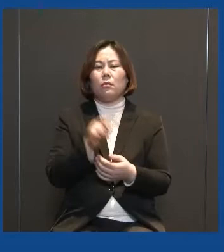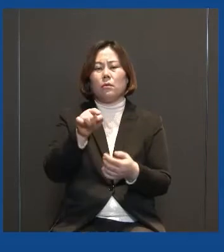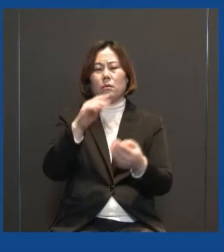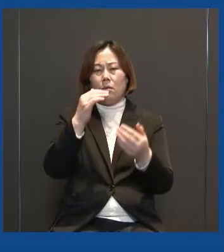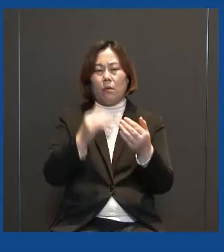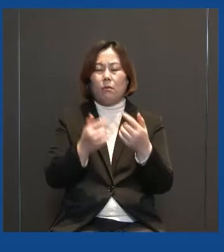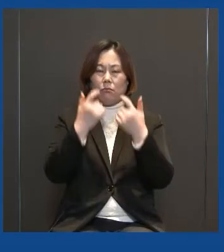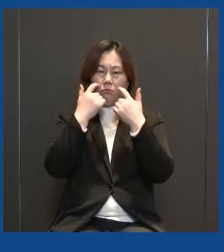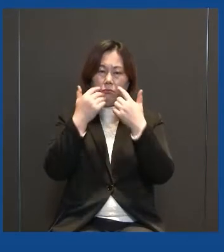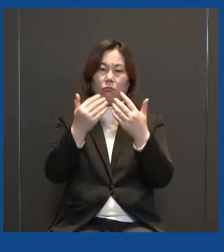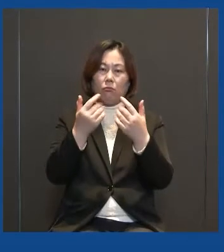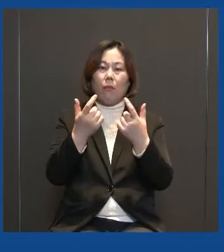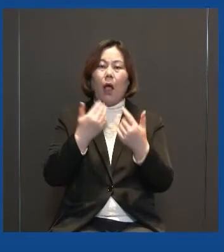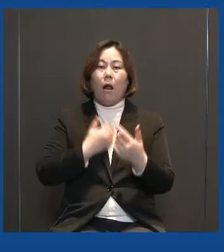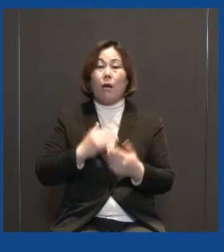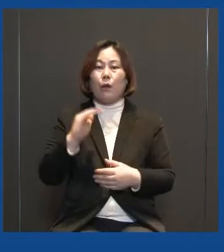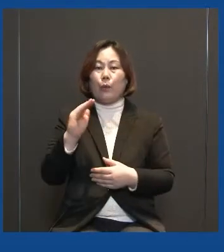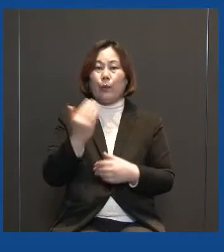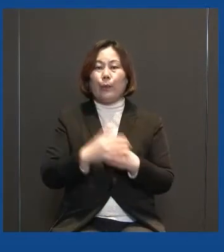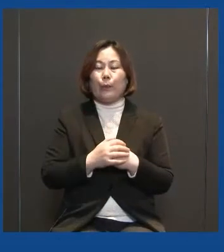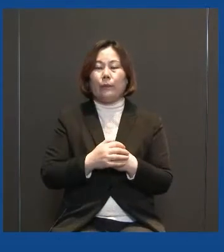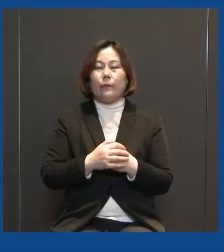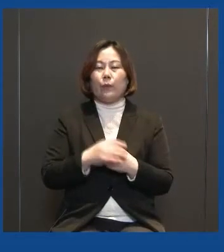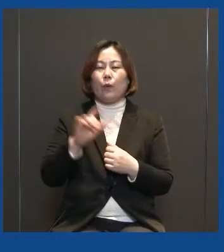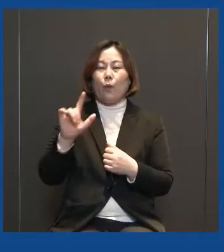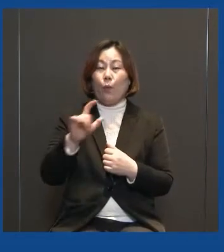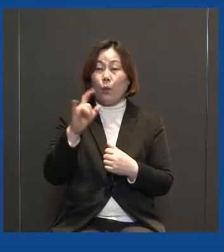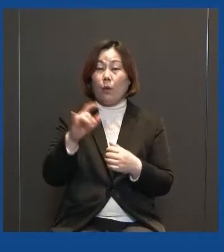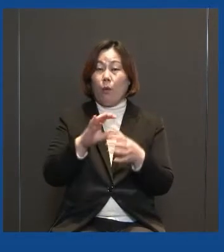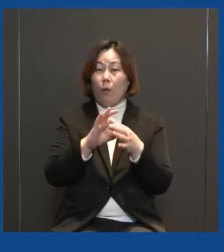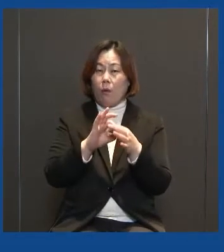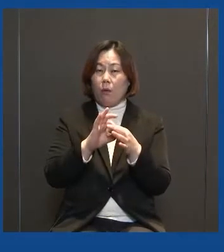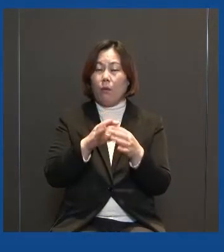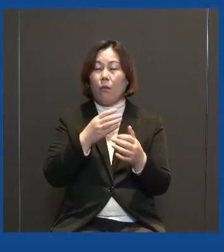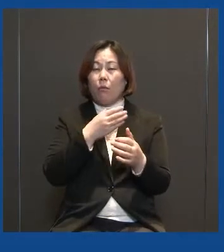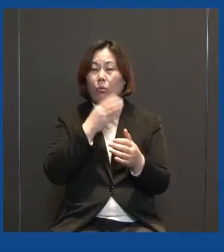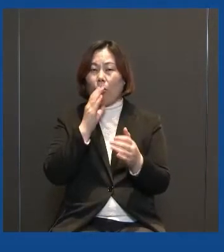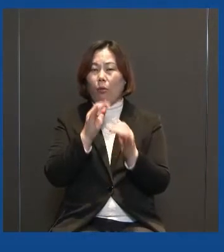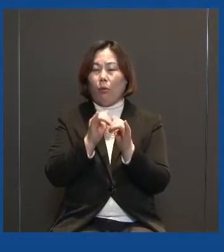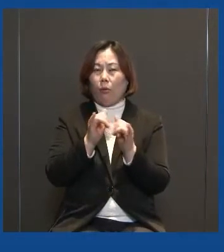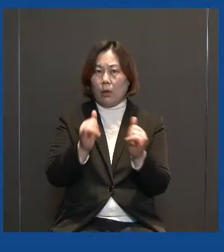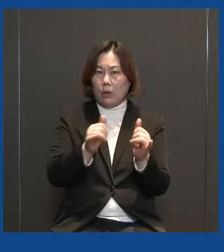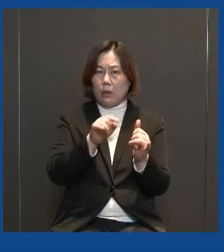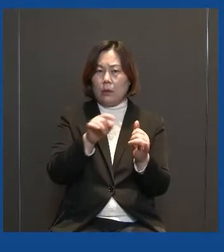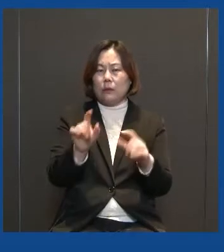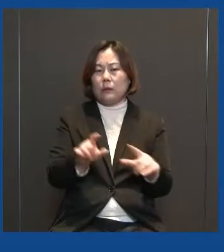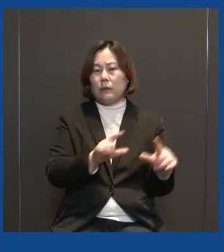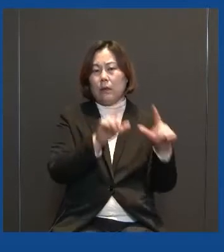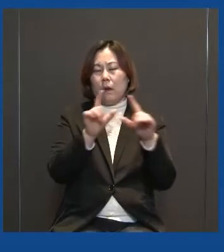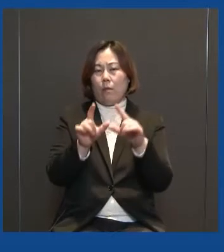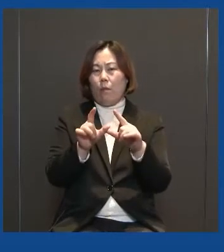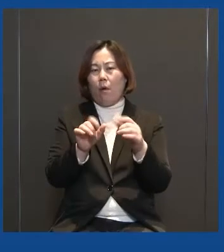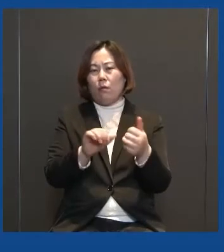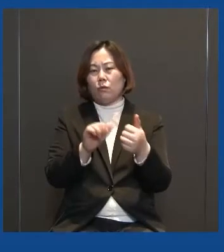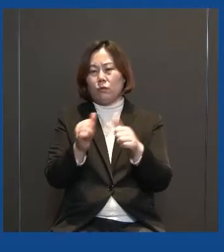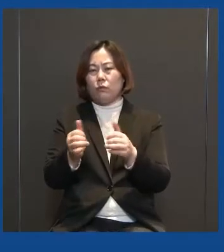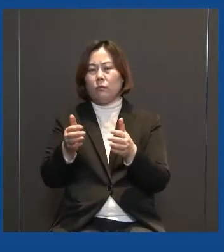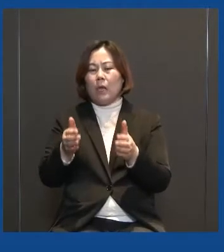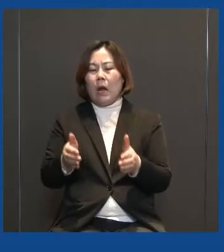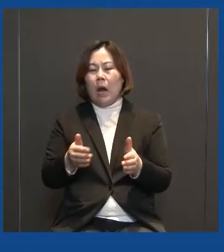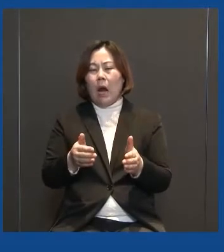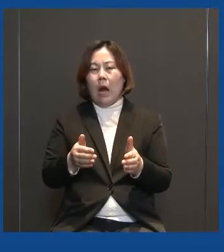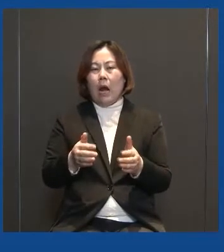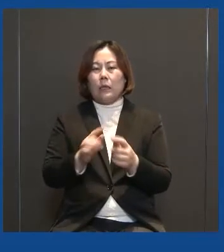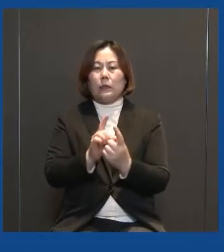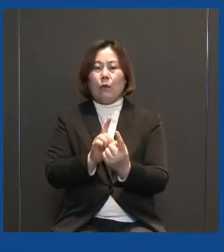confirm that fact once again. So in relation to COVID-19, the older persons are actually at the borderline of life and